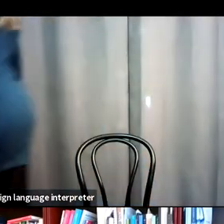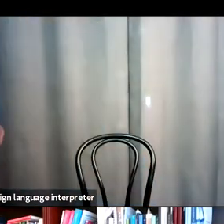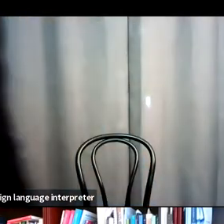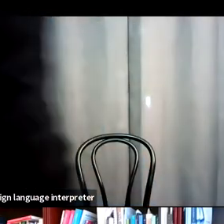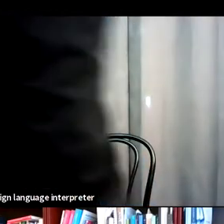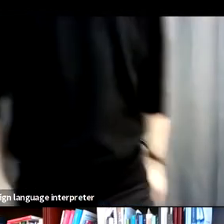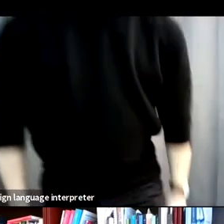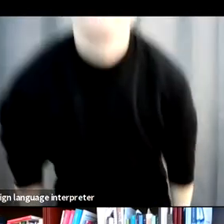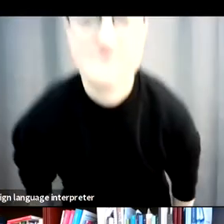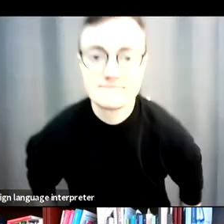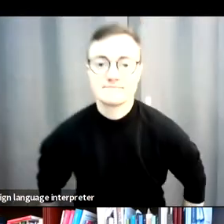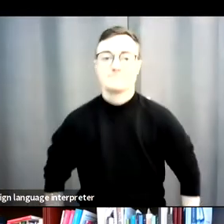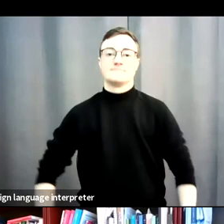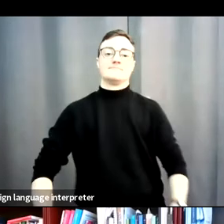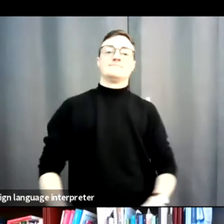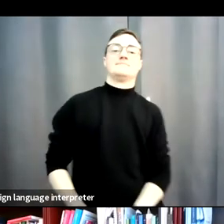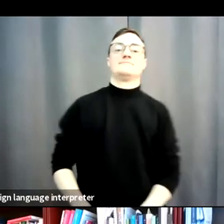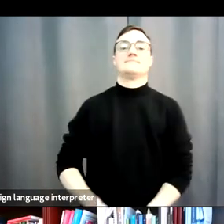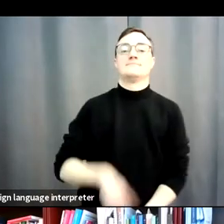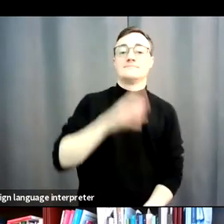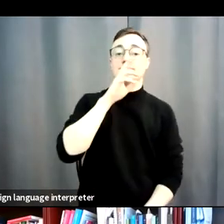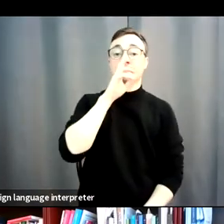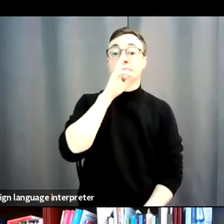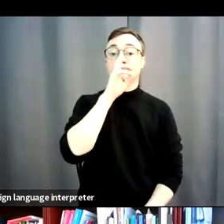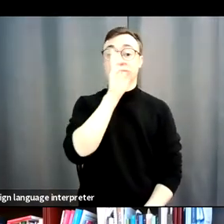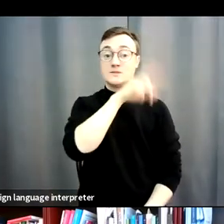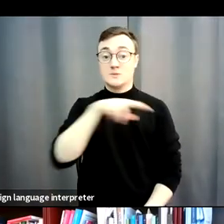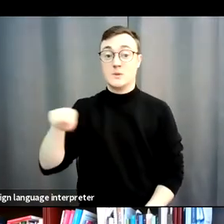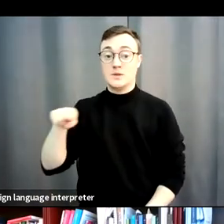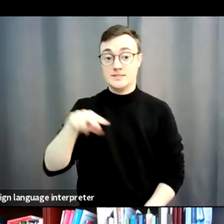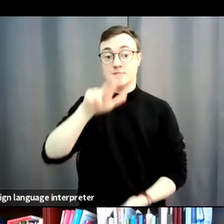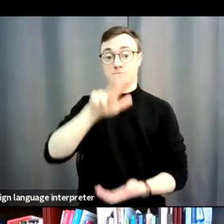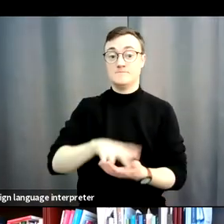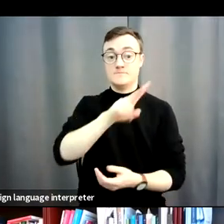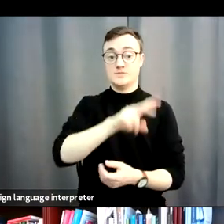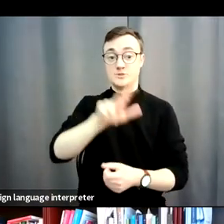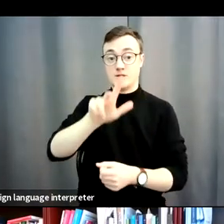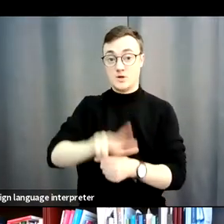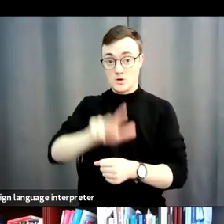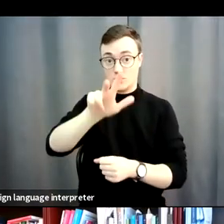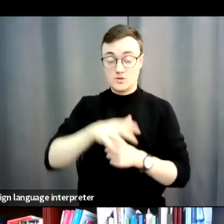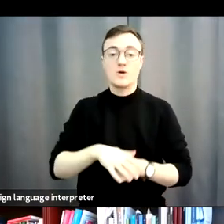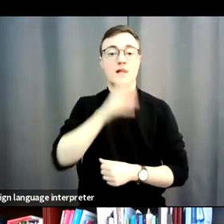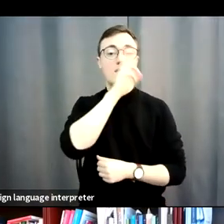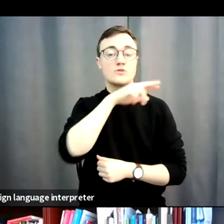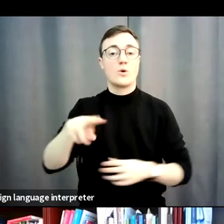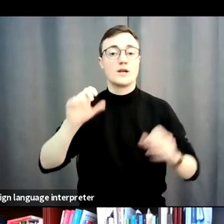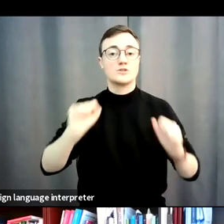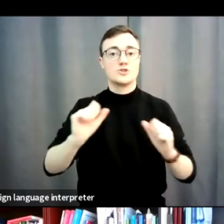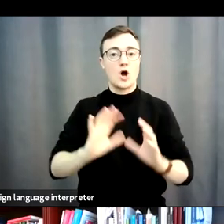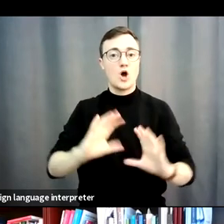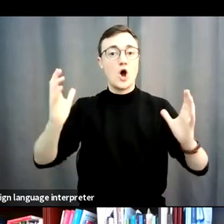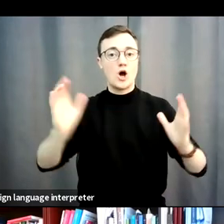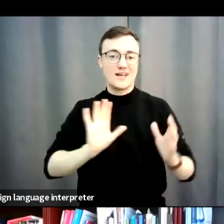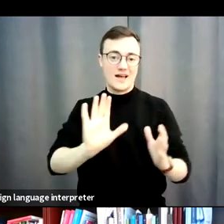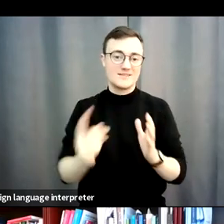CRC committee gave the recommendation under the right to be heard that Norway should increase its efforts to strengthen